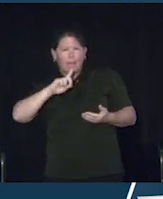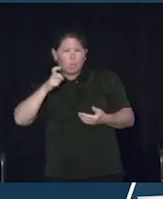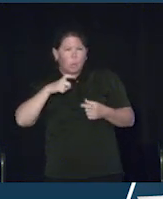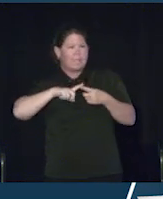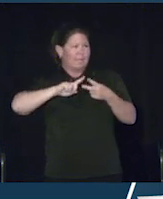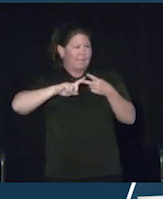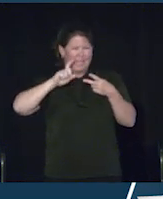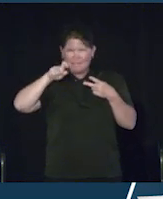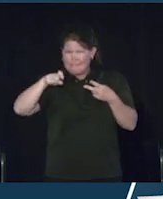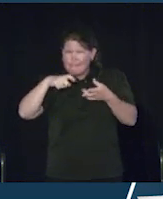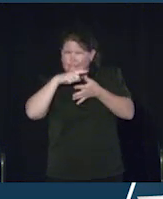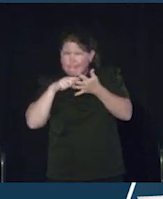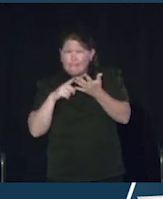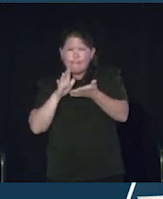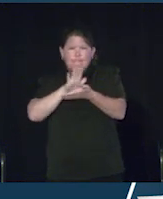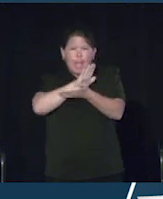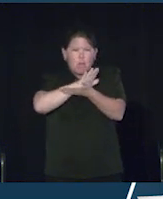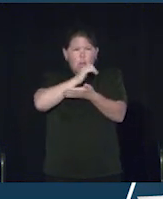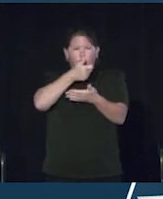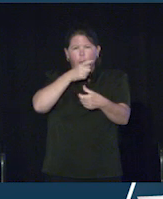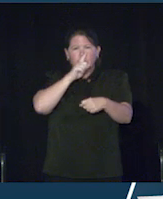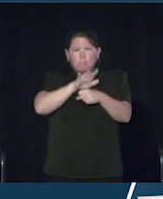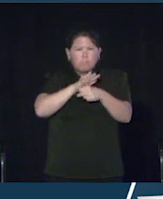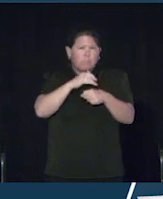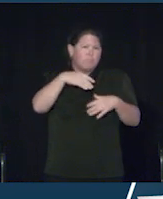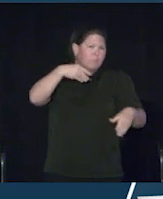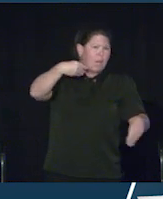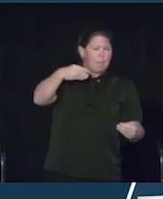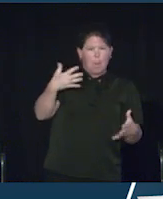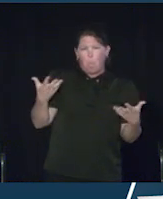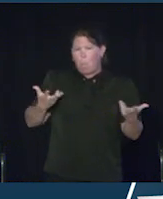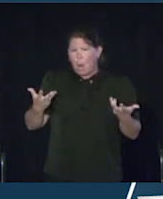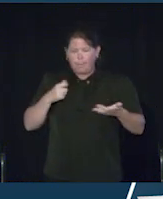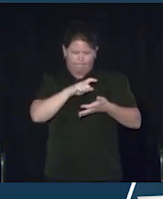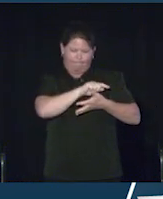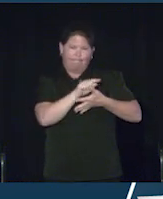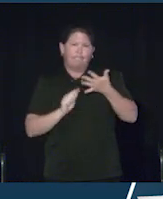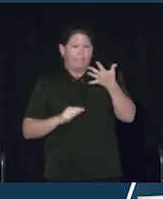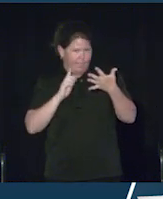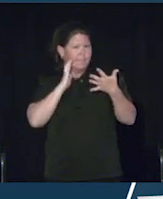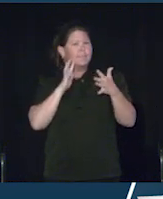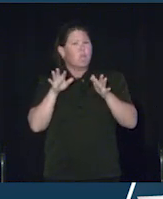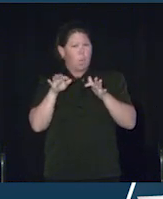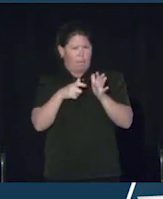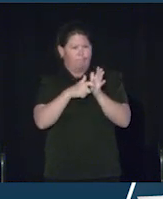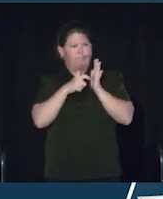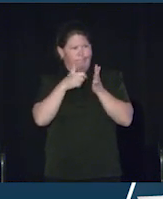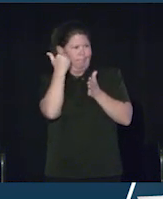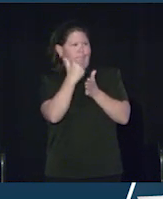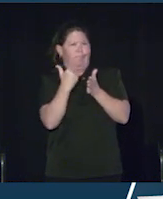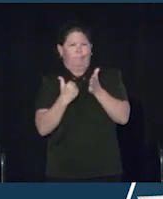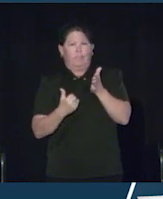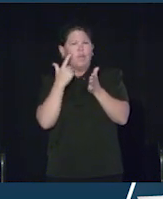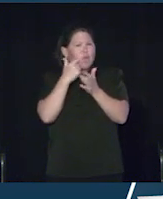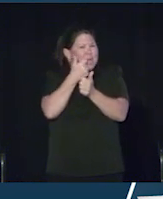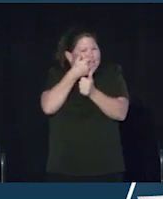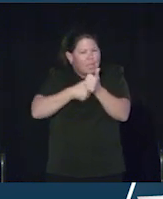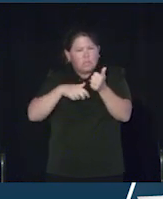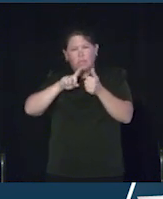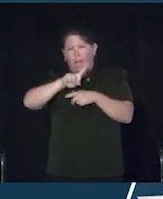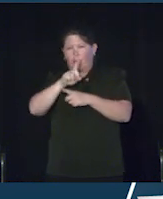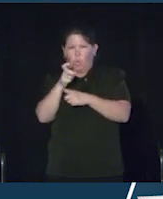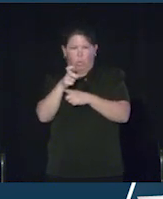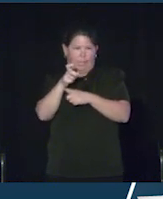APD is looking for, and this is what I need to provide when I submit my application. And it goes through that for each of the diagnoses,